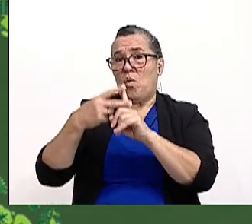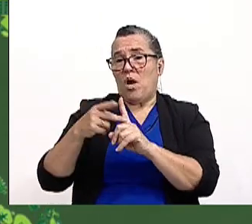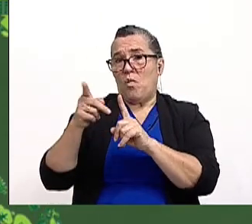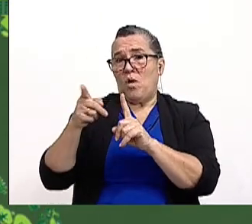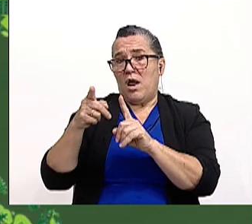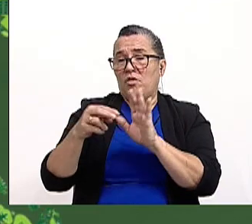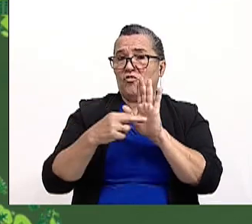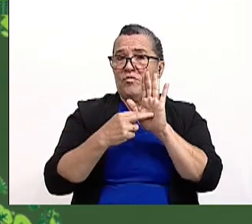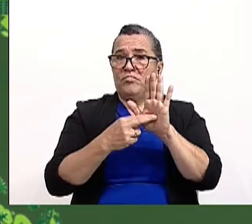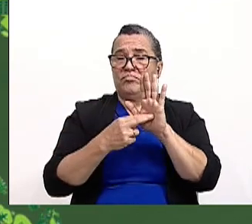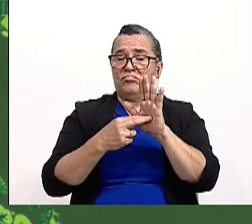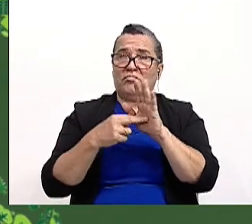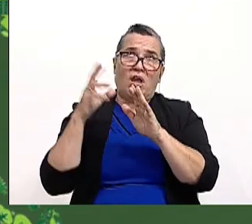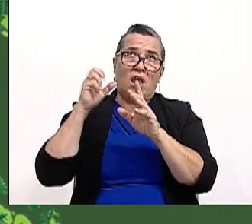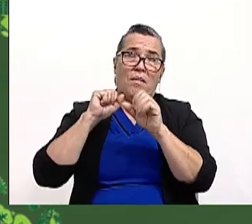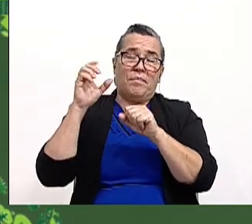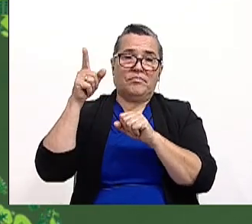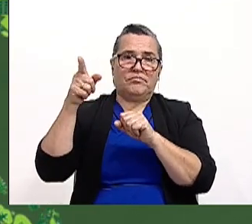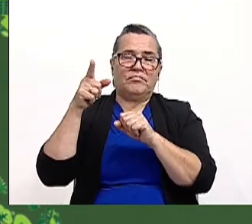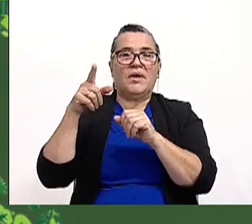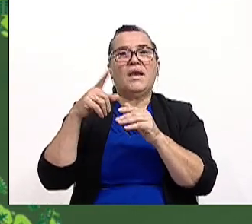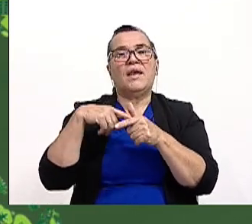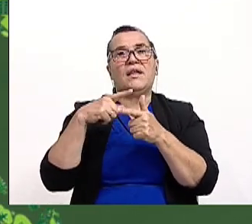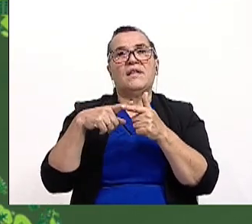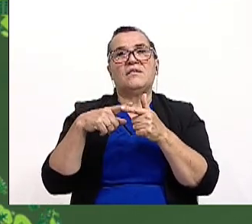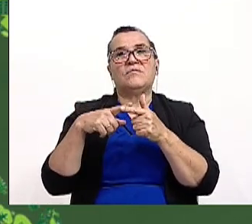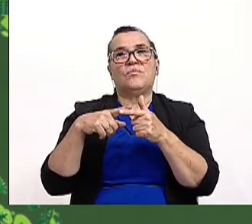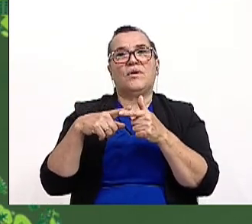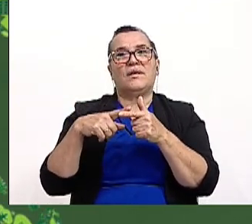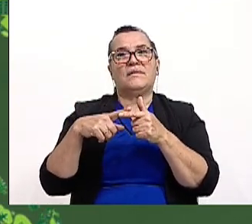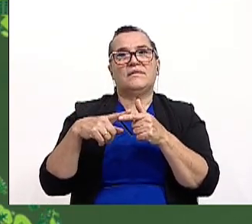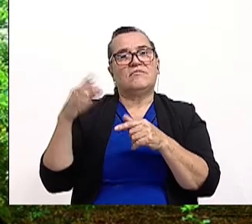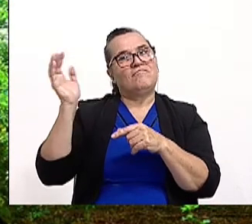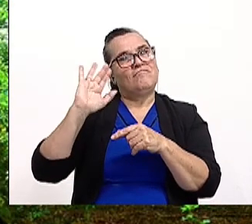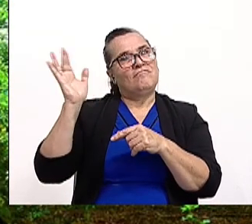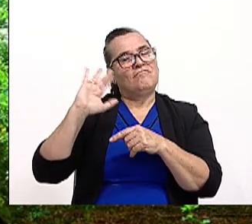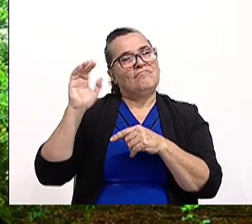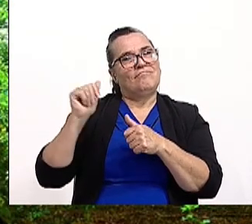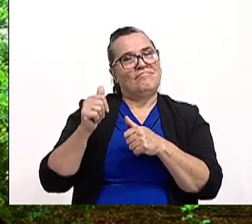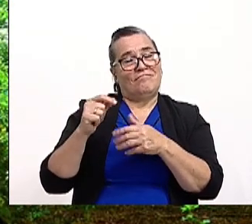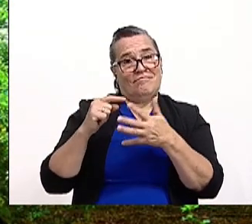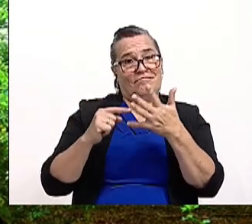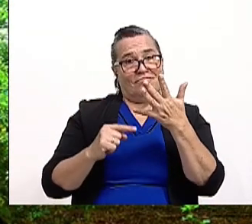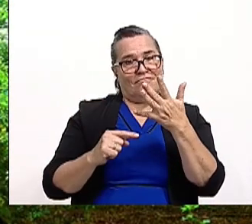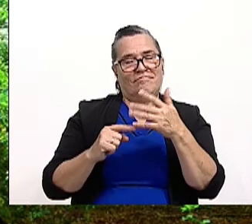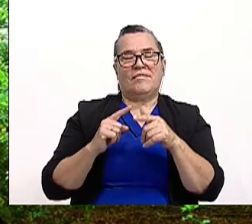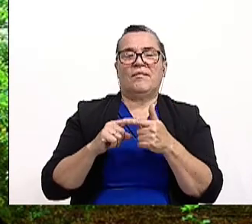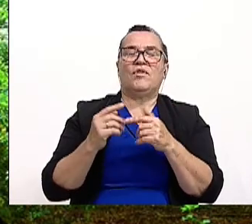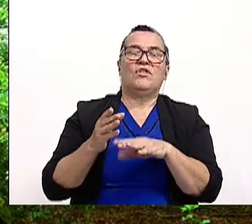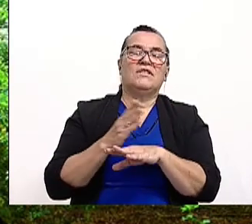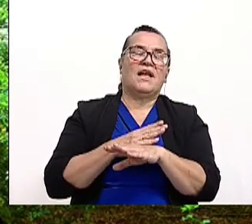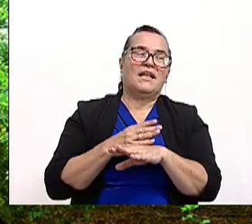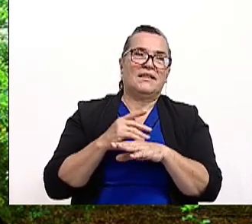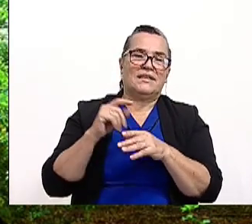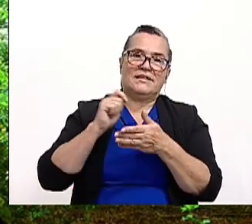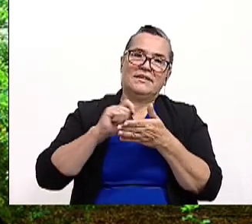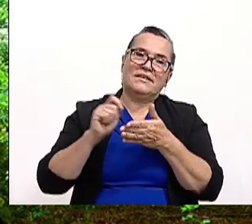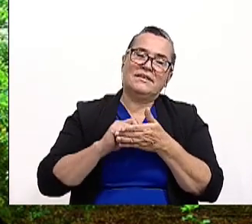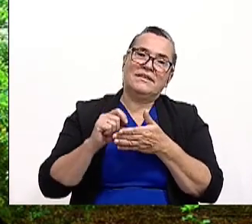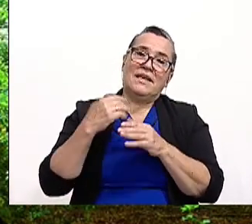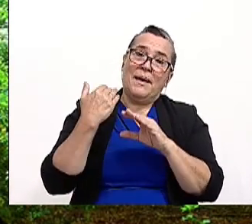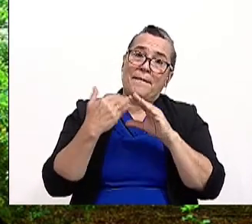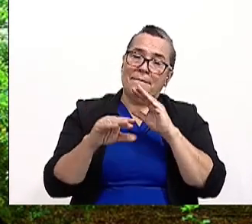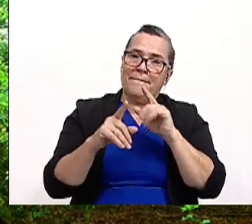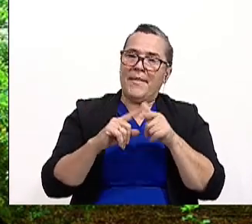presented during the lesson, and then a leaf taken. Okay, before writing your email,